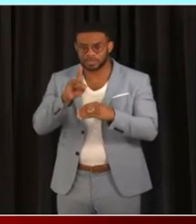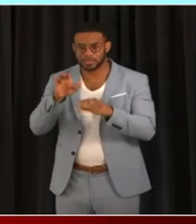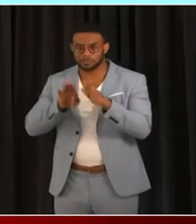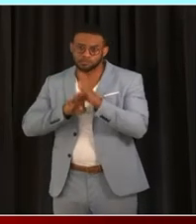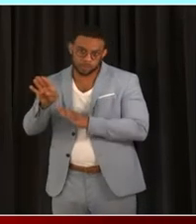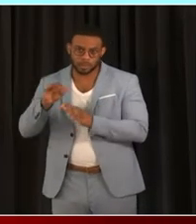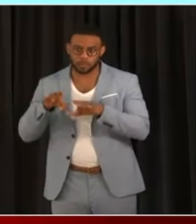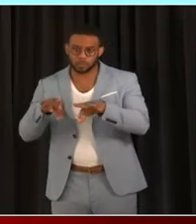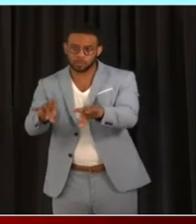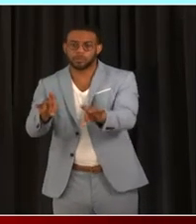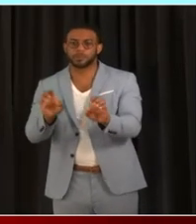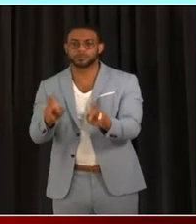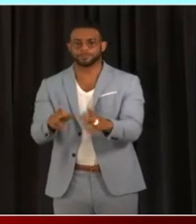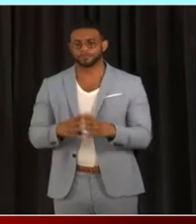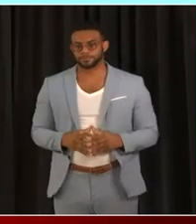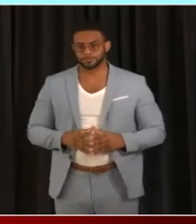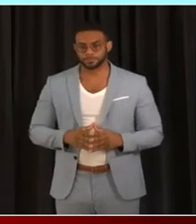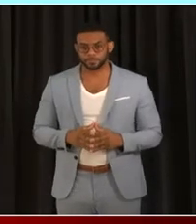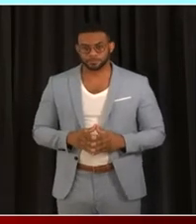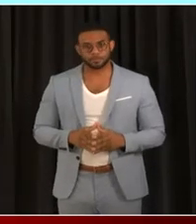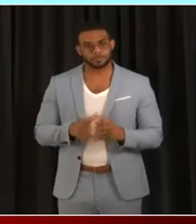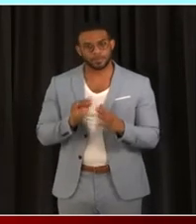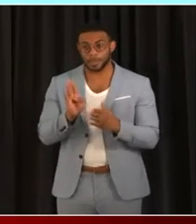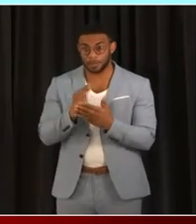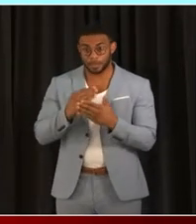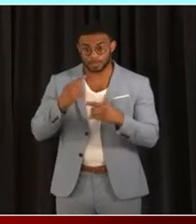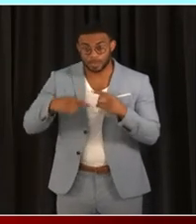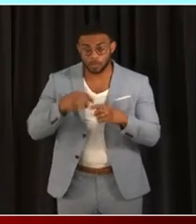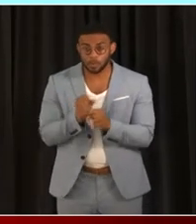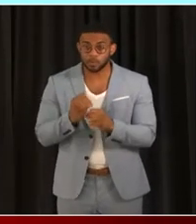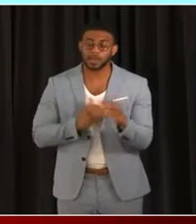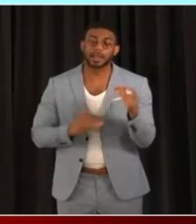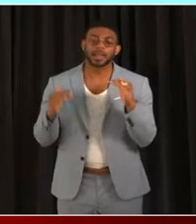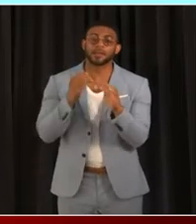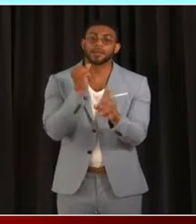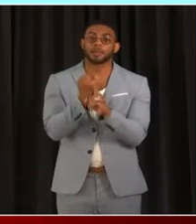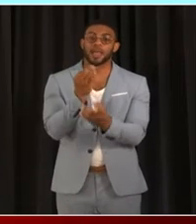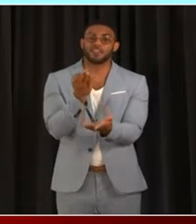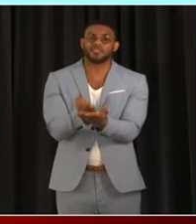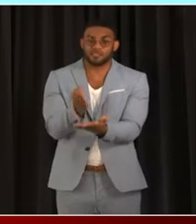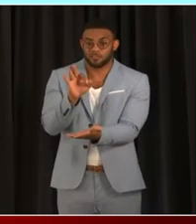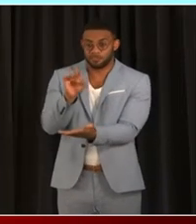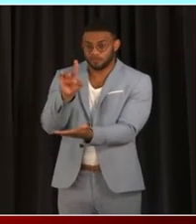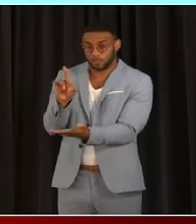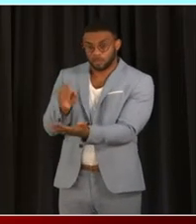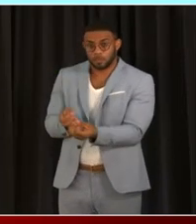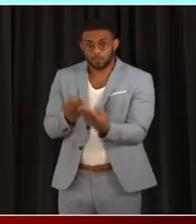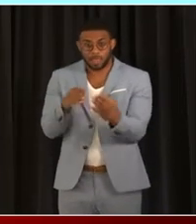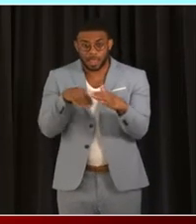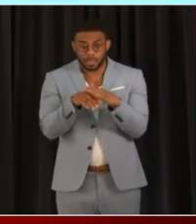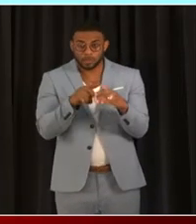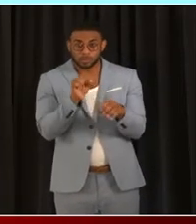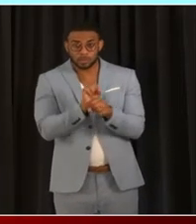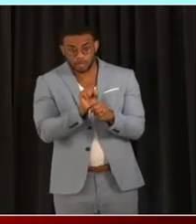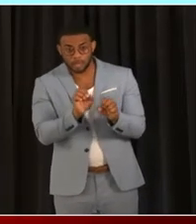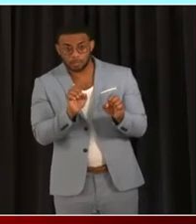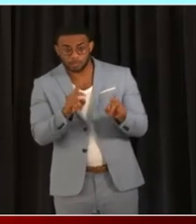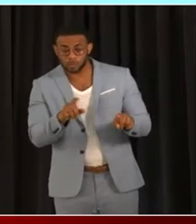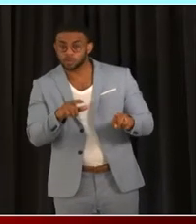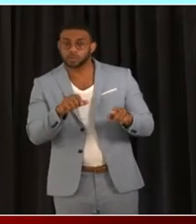access procurement opportunities. Last budget cycle, we created an equity impact fund that provides access to capital